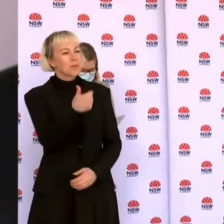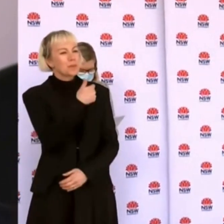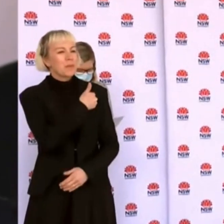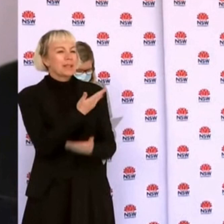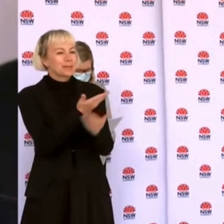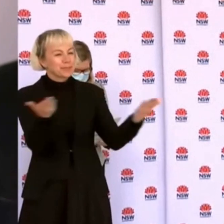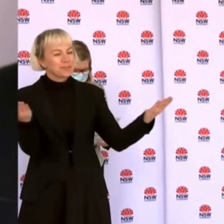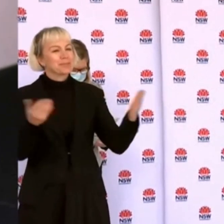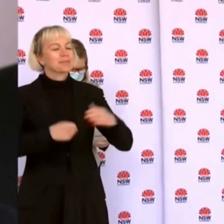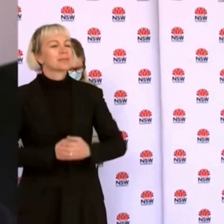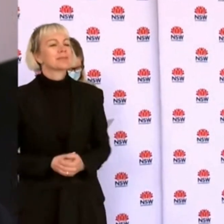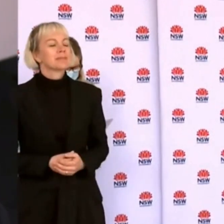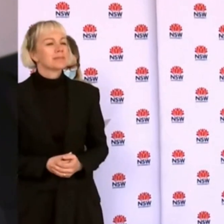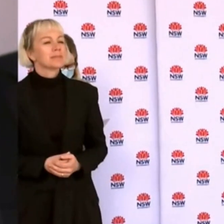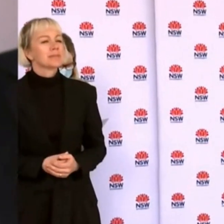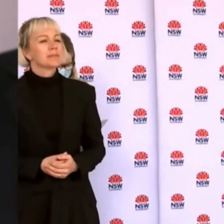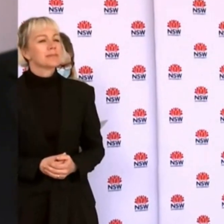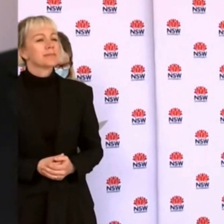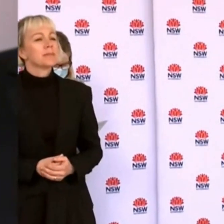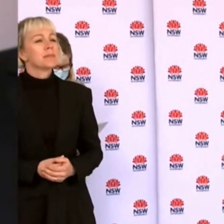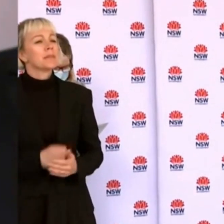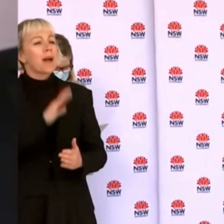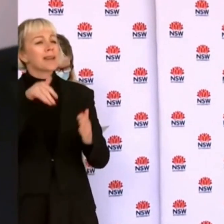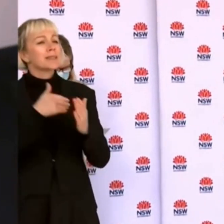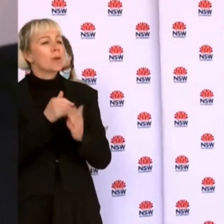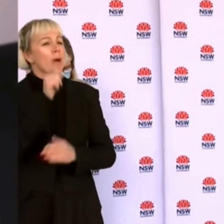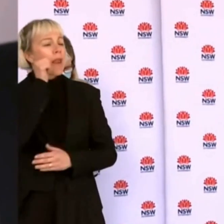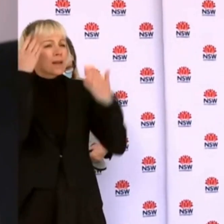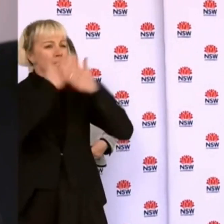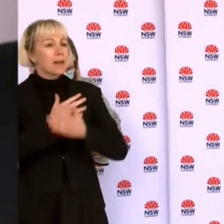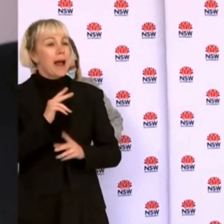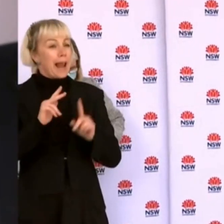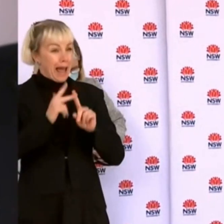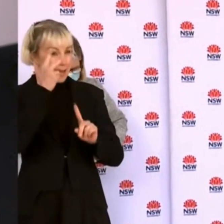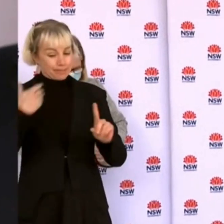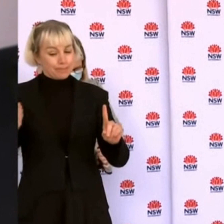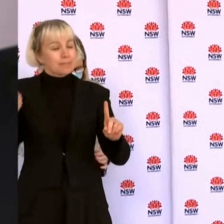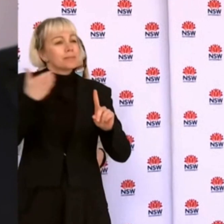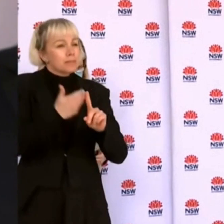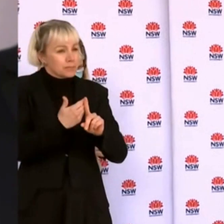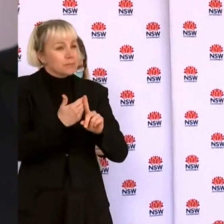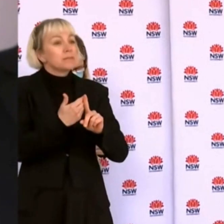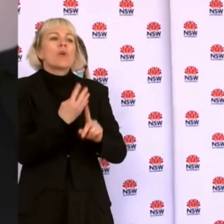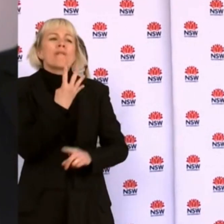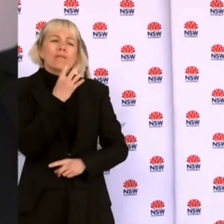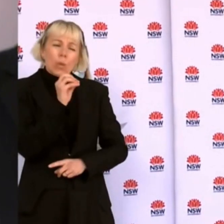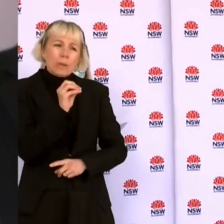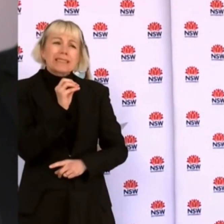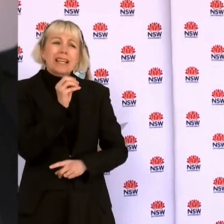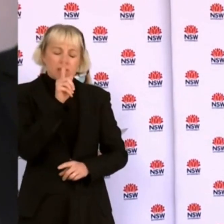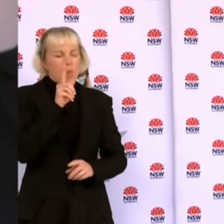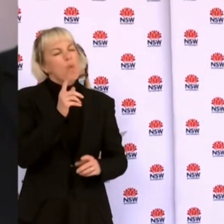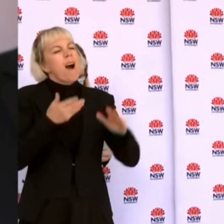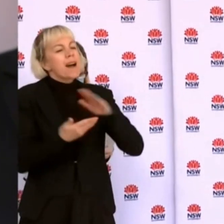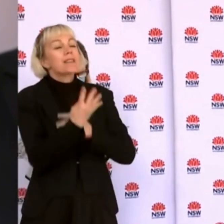Morning, everybody. To the 24 hours to 8 p.m, we had nearly 40,000 people come forward to get tested, just